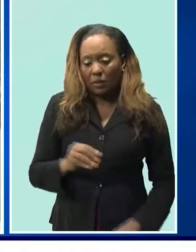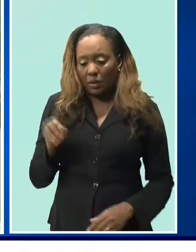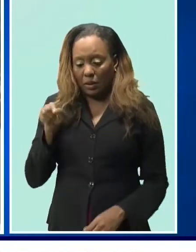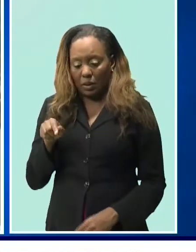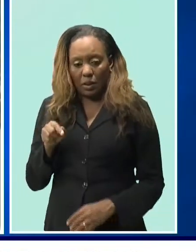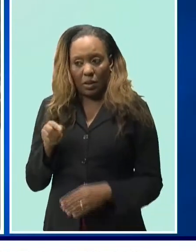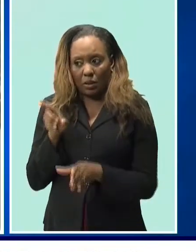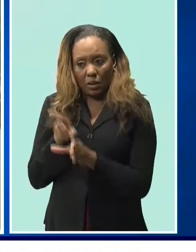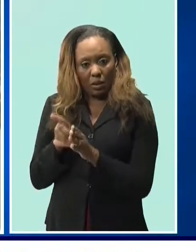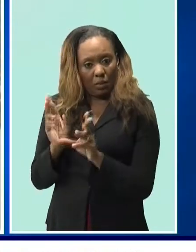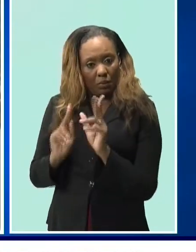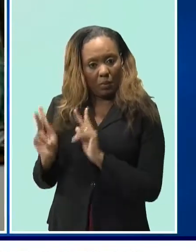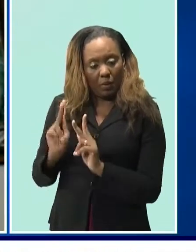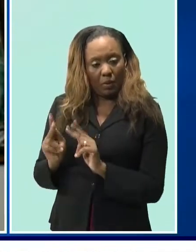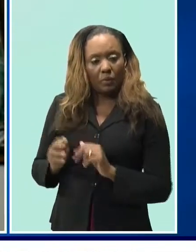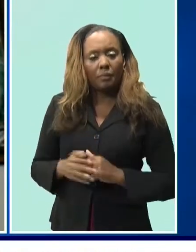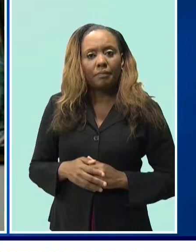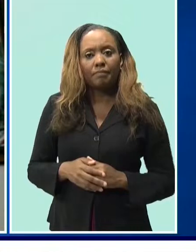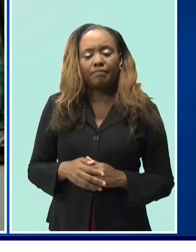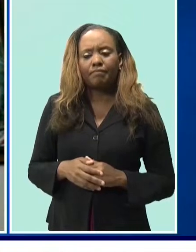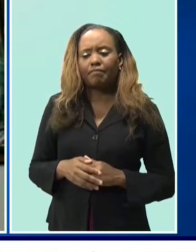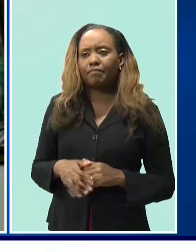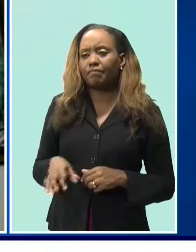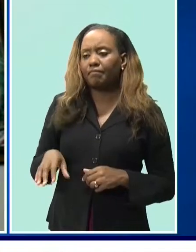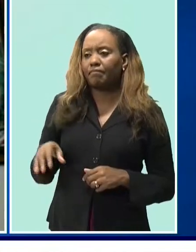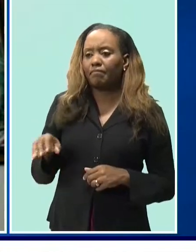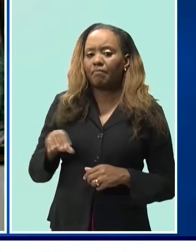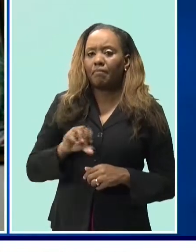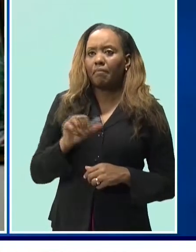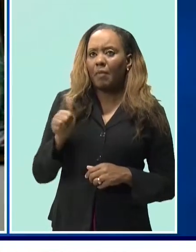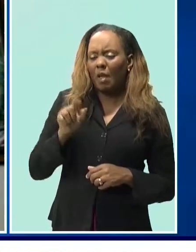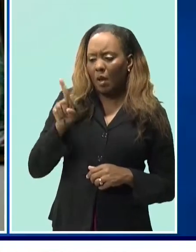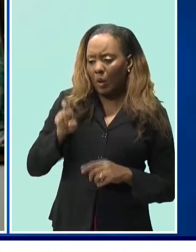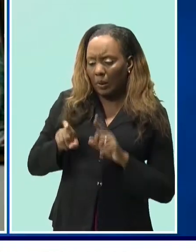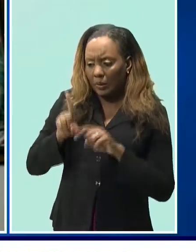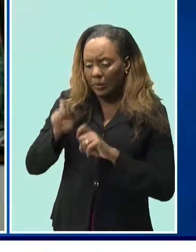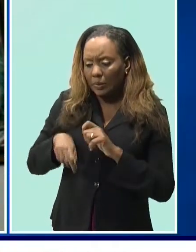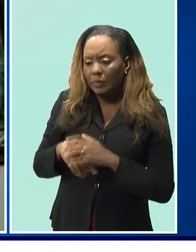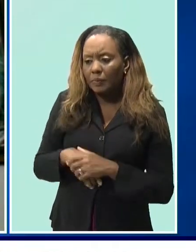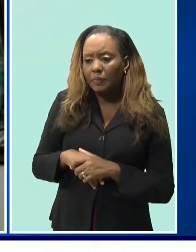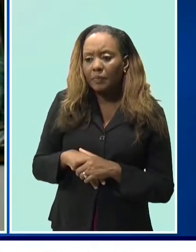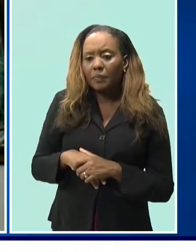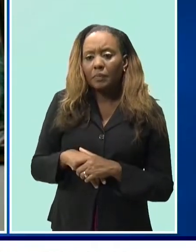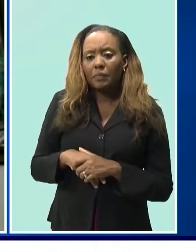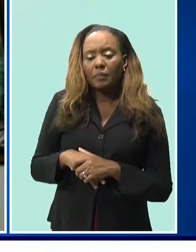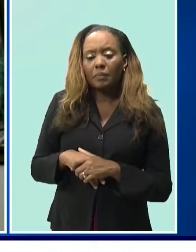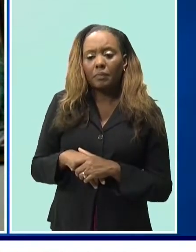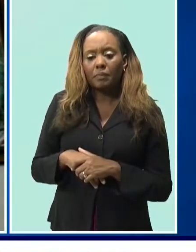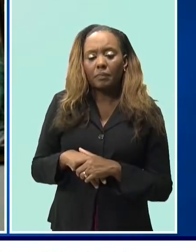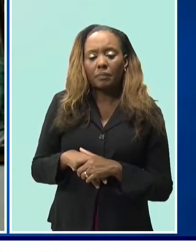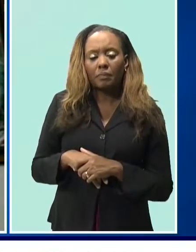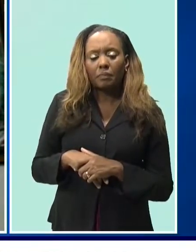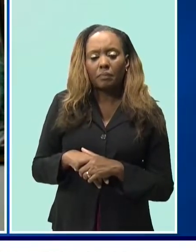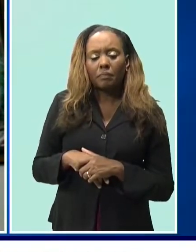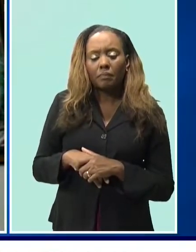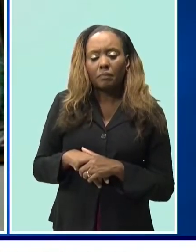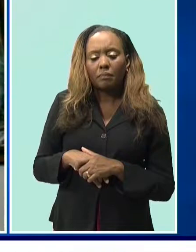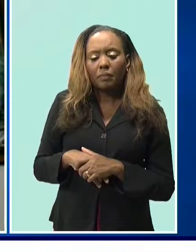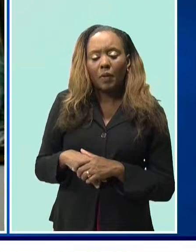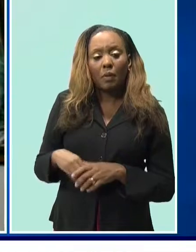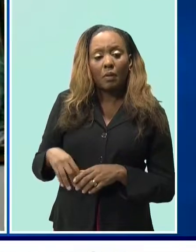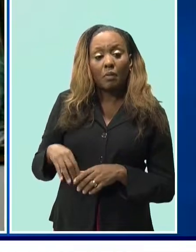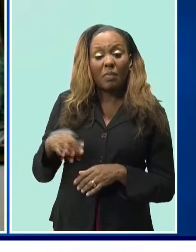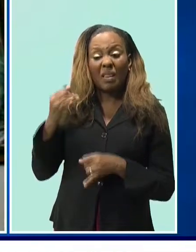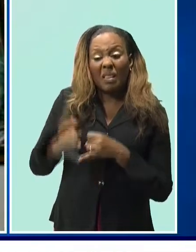possible. Now, I have a couple of questions coming out of that for you, Mr. Carter. On the last point, you mentioned